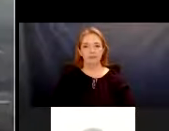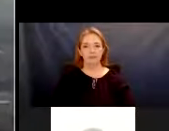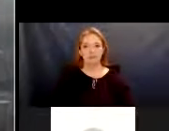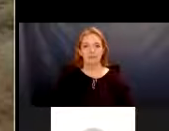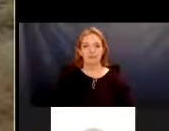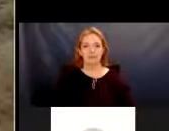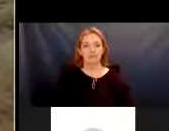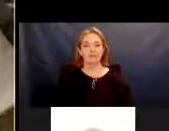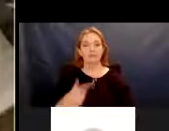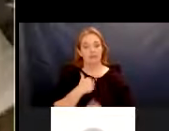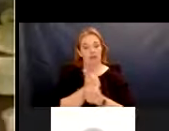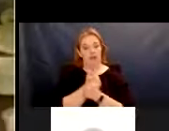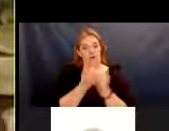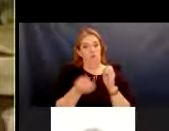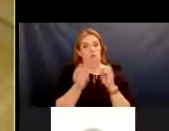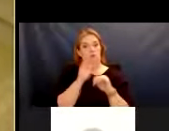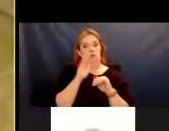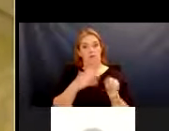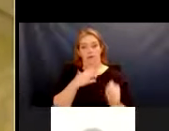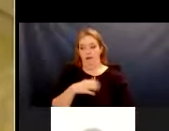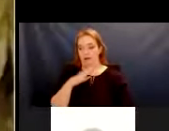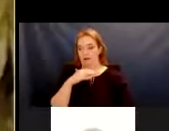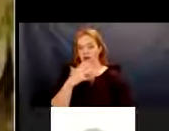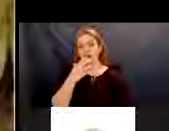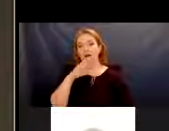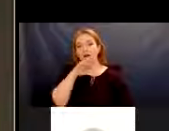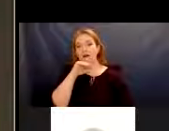I love you better than the hungriest hogs love slop.